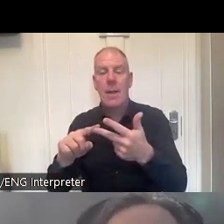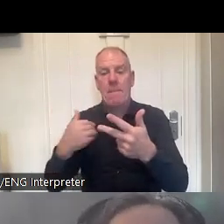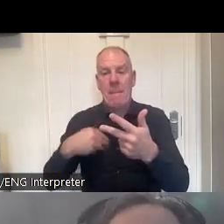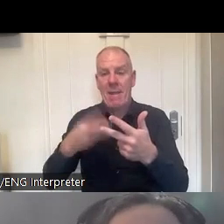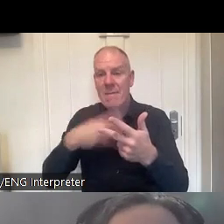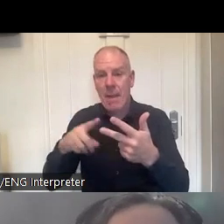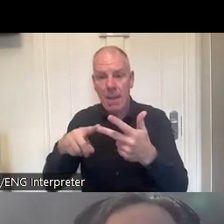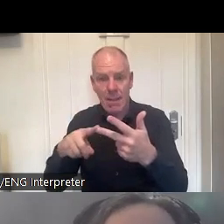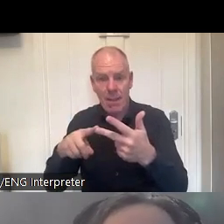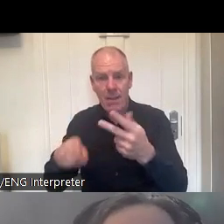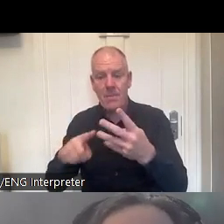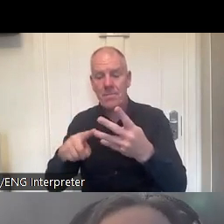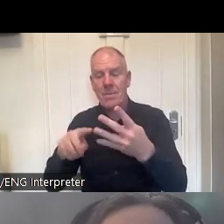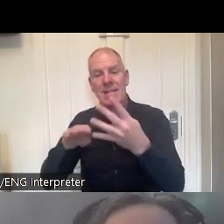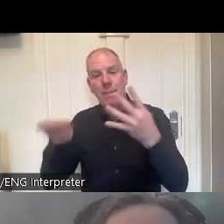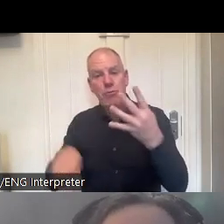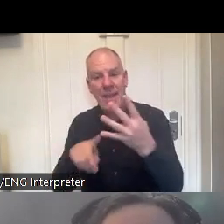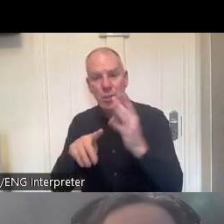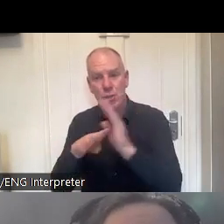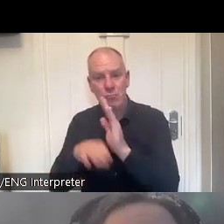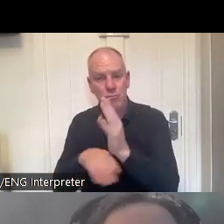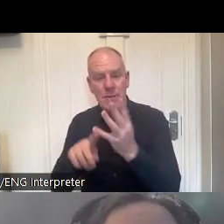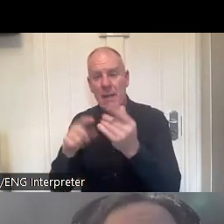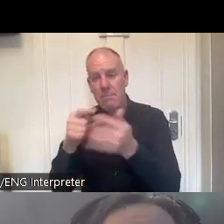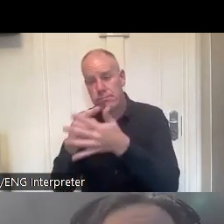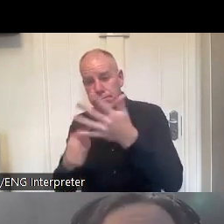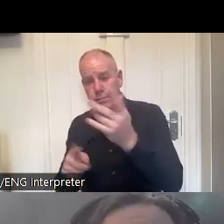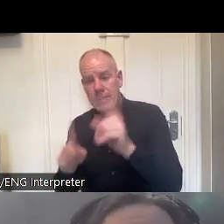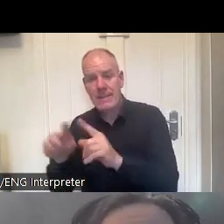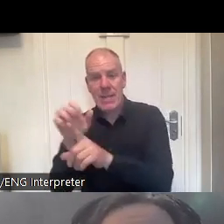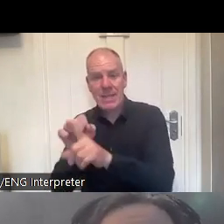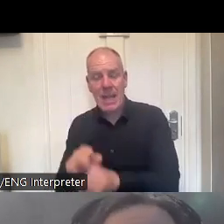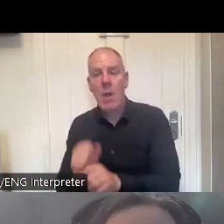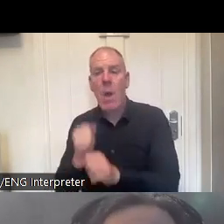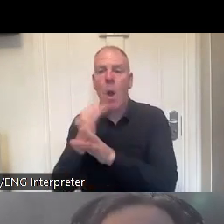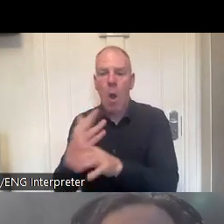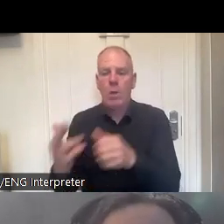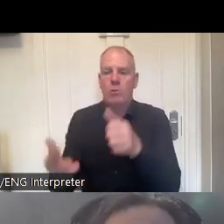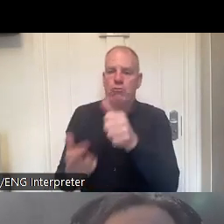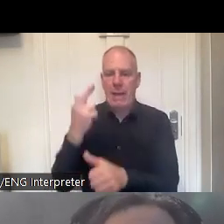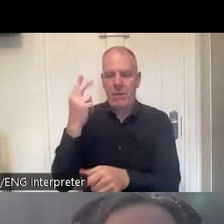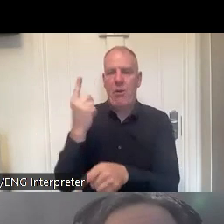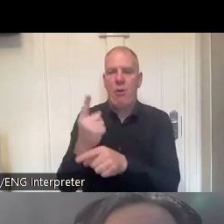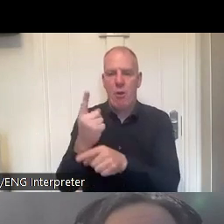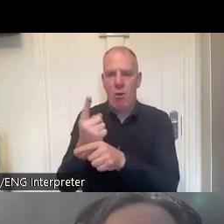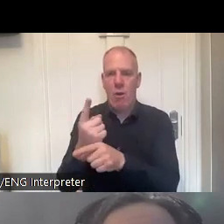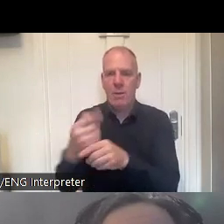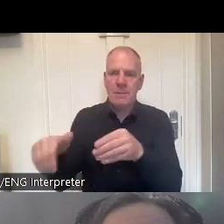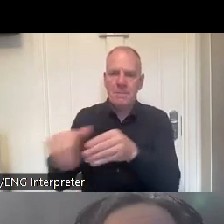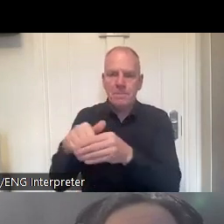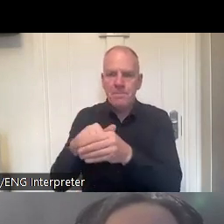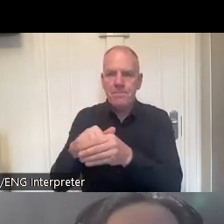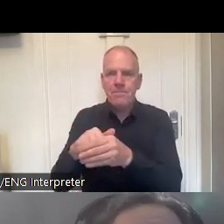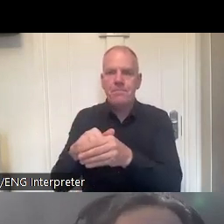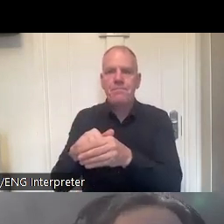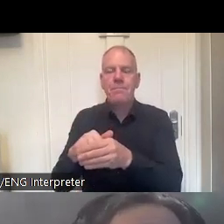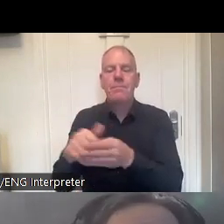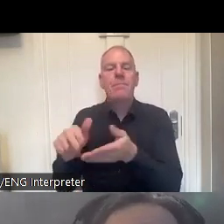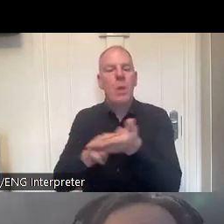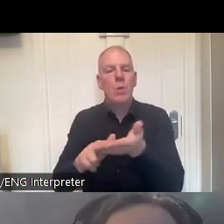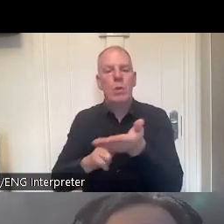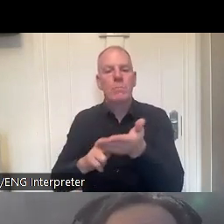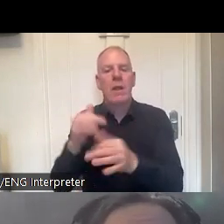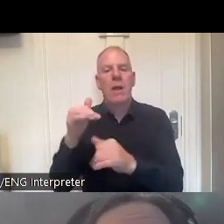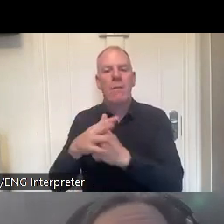and deprivation, and a number of other indicators, already kind of collated and usable